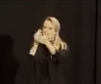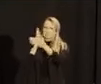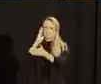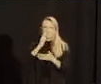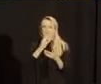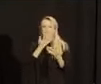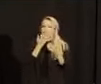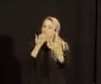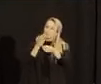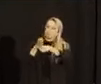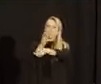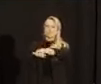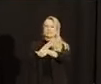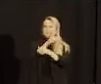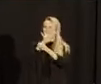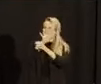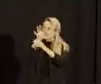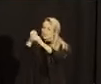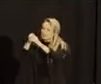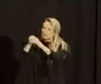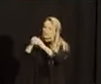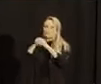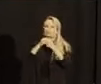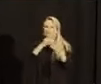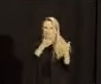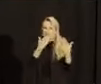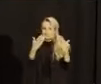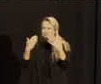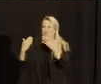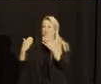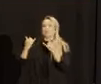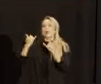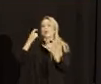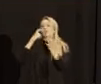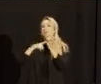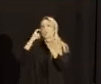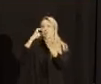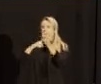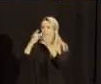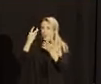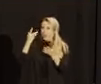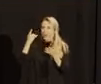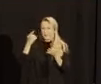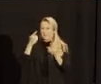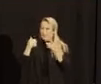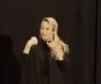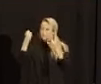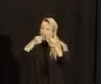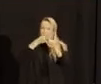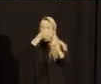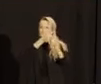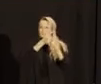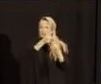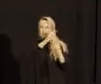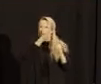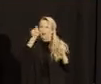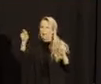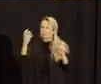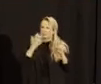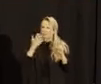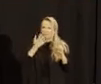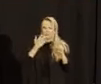how we also have to think about the various aspects of the impacts of the pandemic and how it has touched